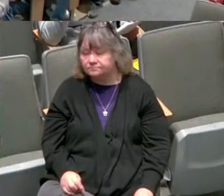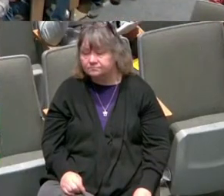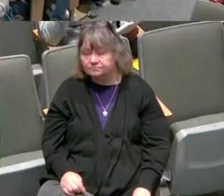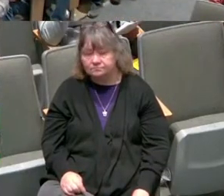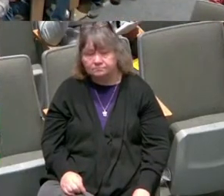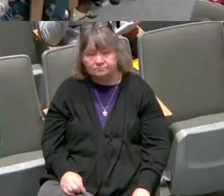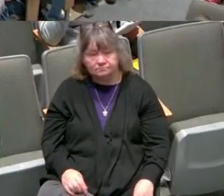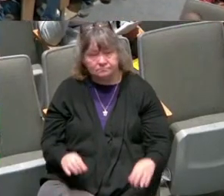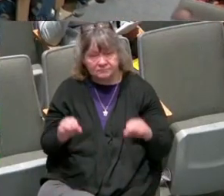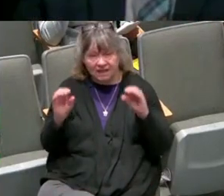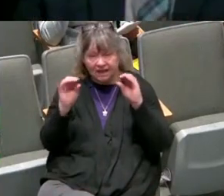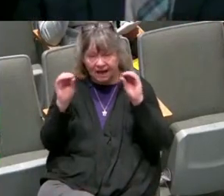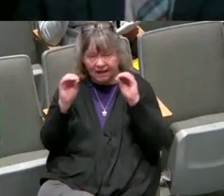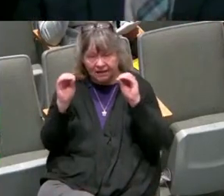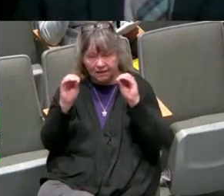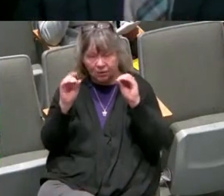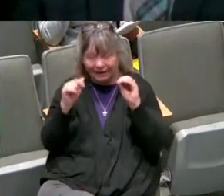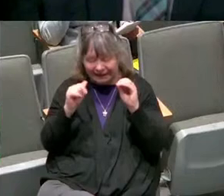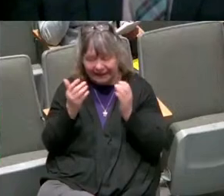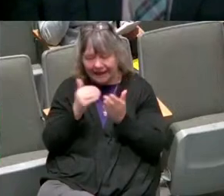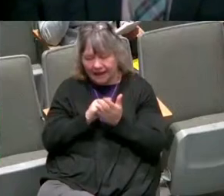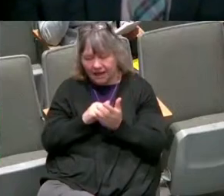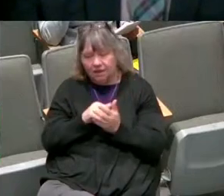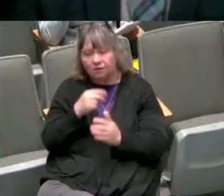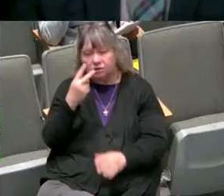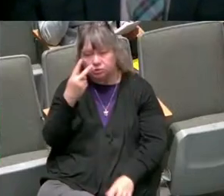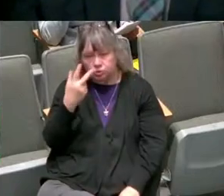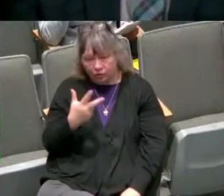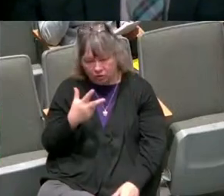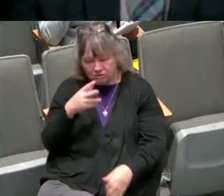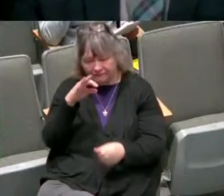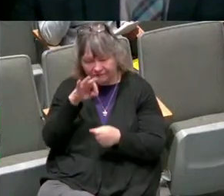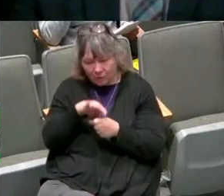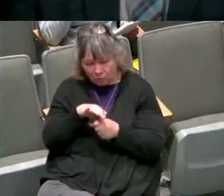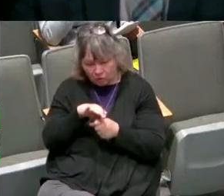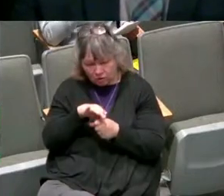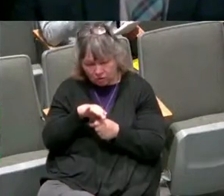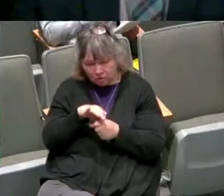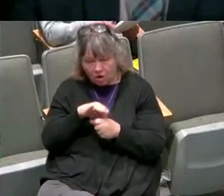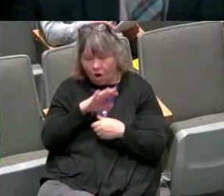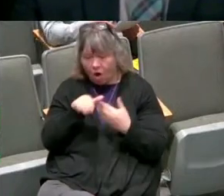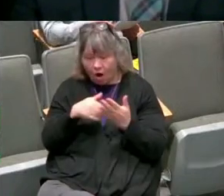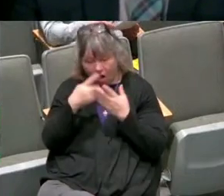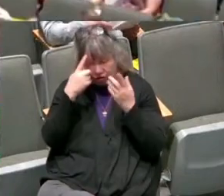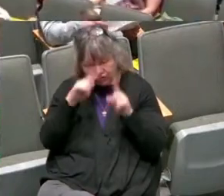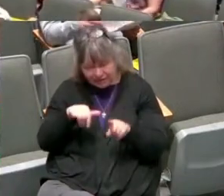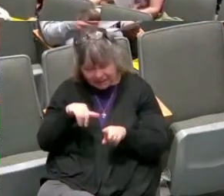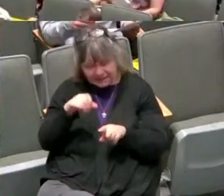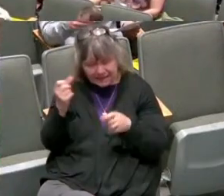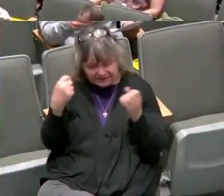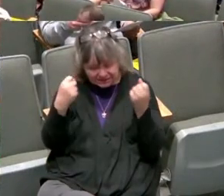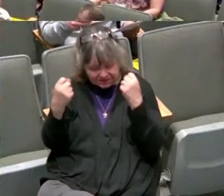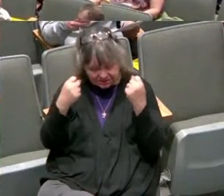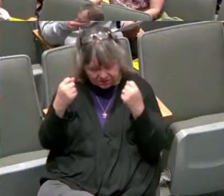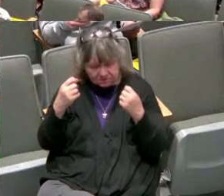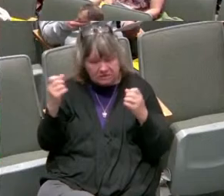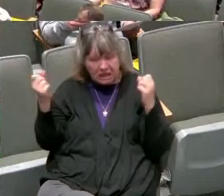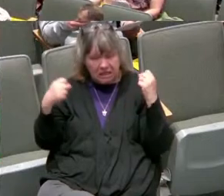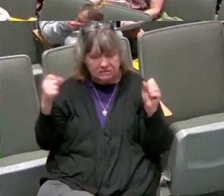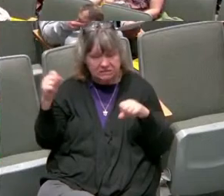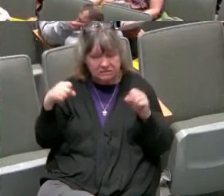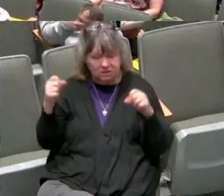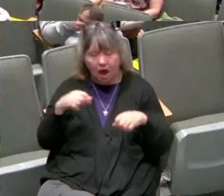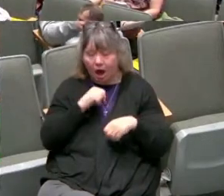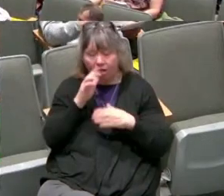okay seeing there are none we need again two-thirds majority all in favor please say aye